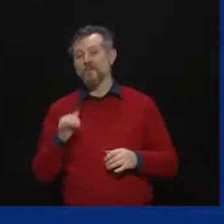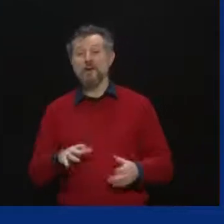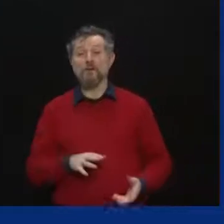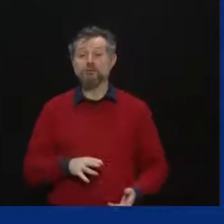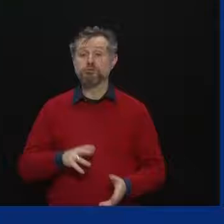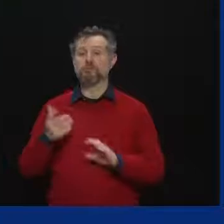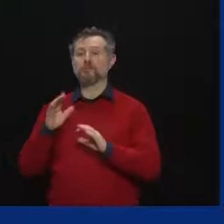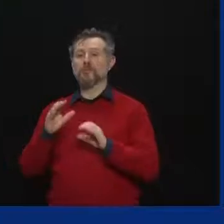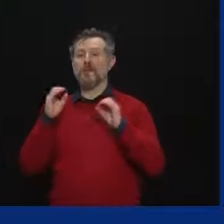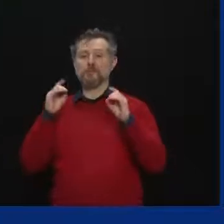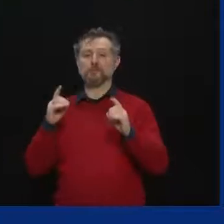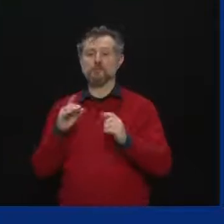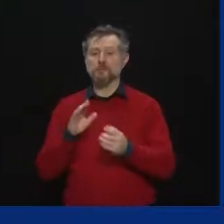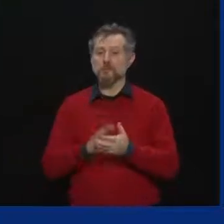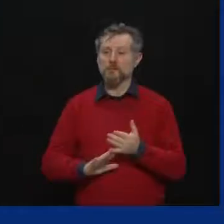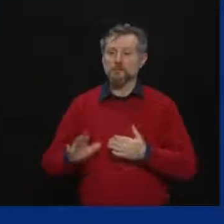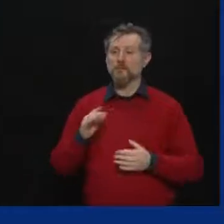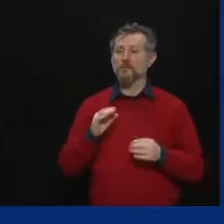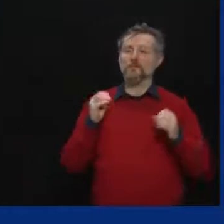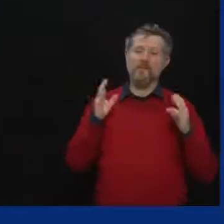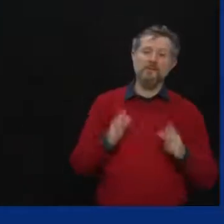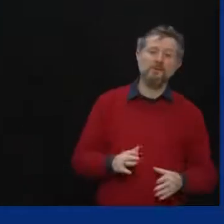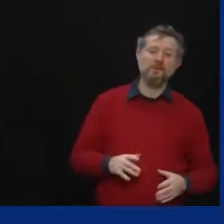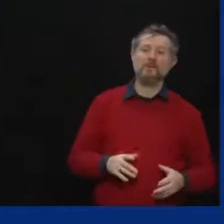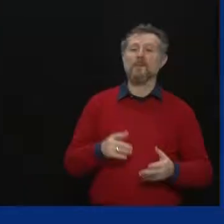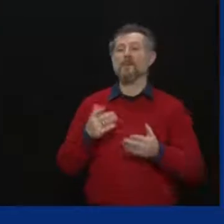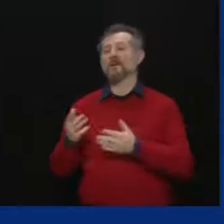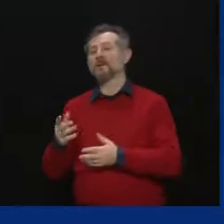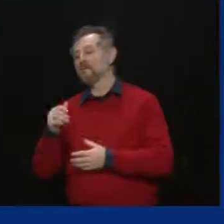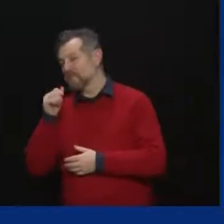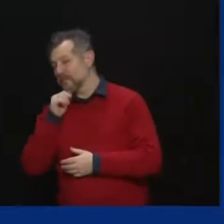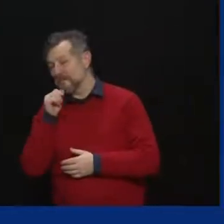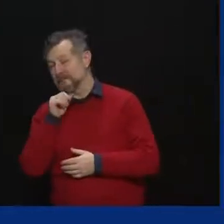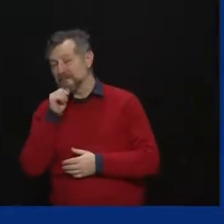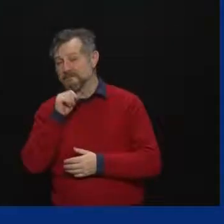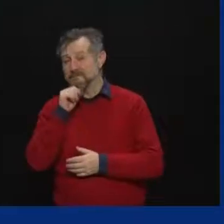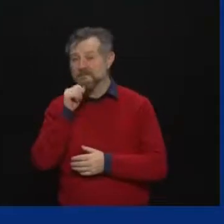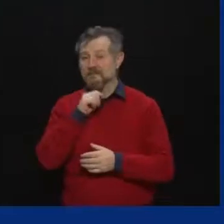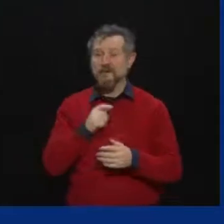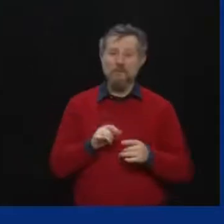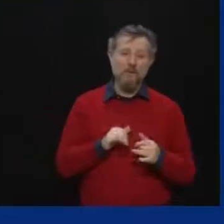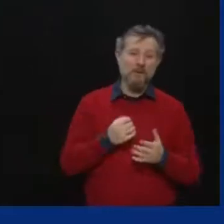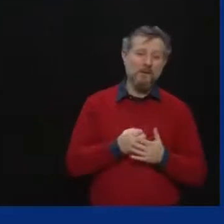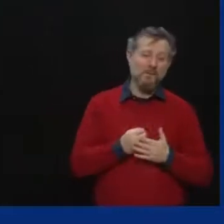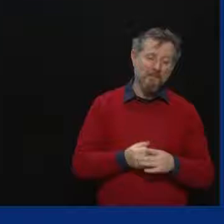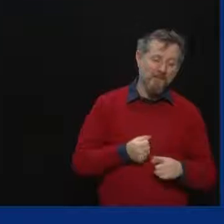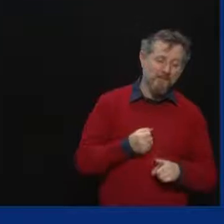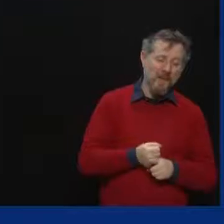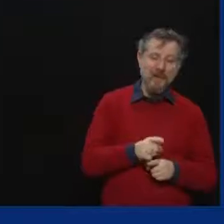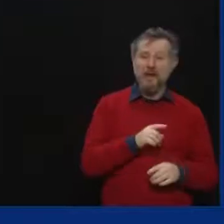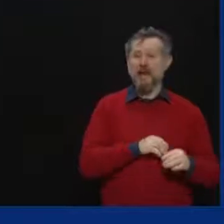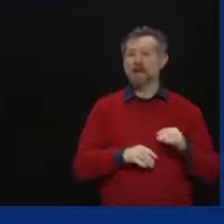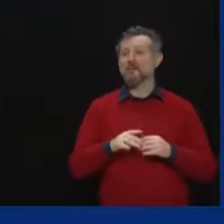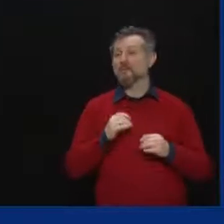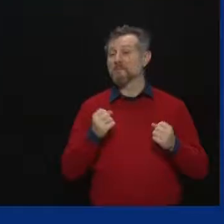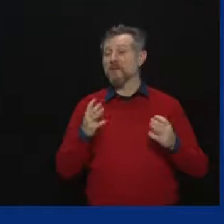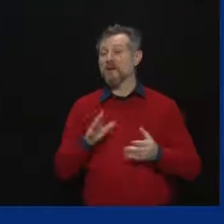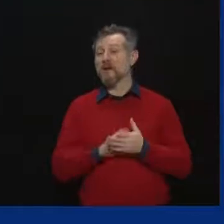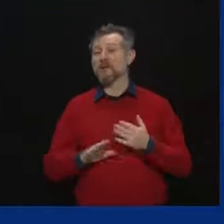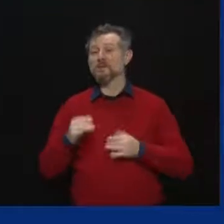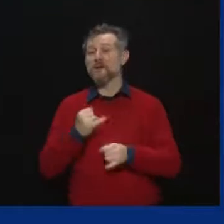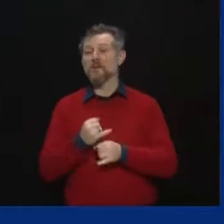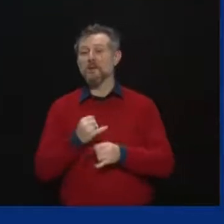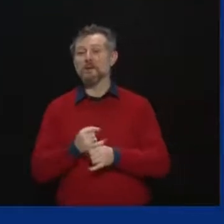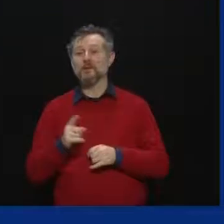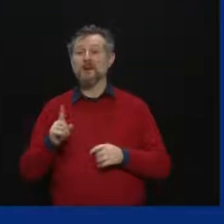education and what the professors and teachers and they had to go through, but also the economic impact. Many of our college campuses, particularly